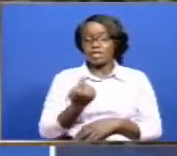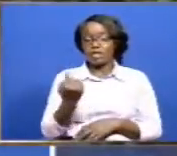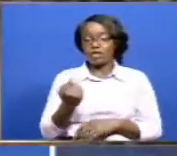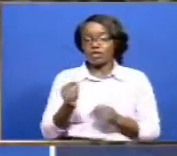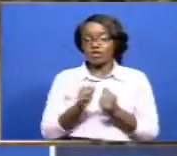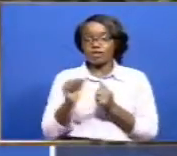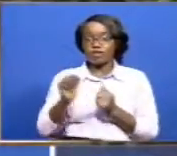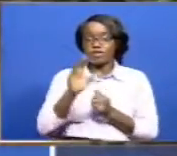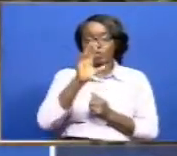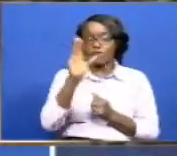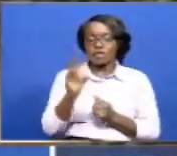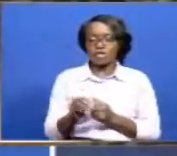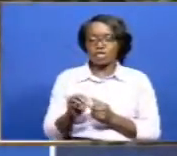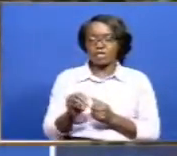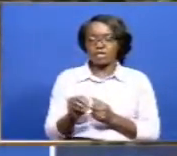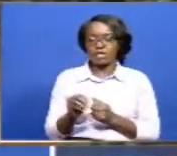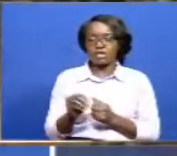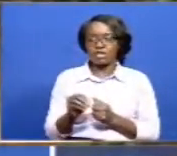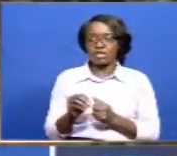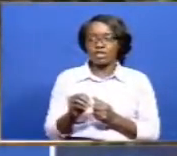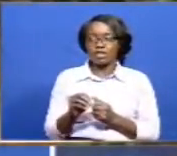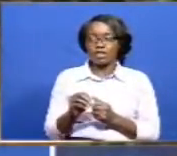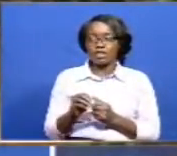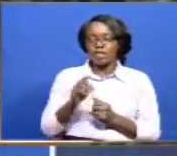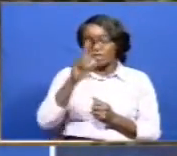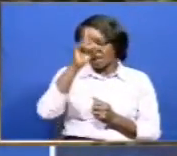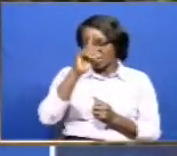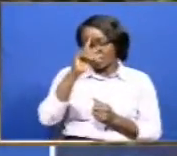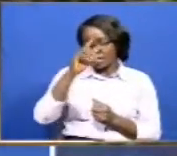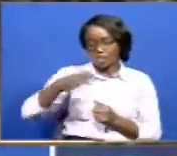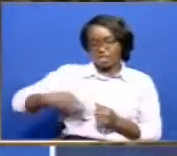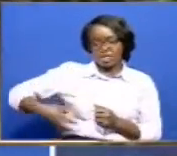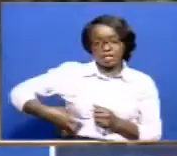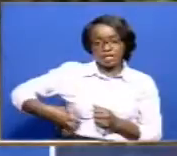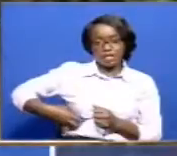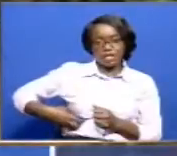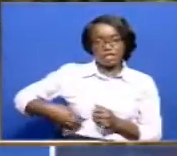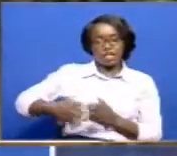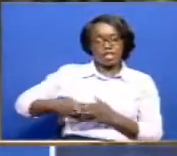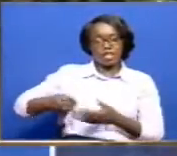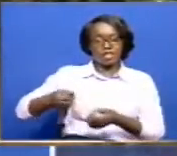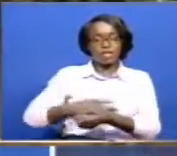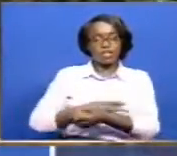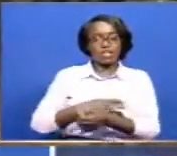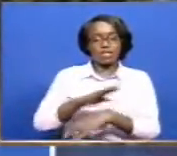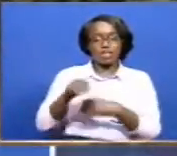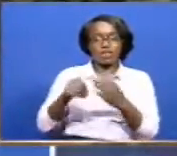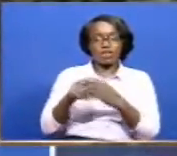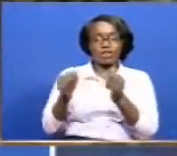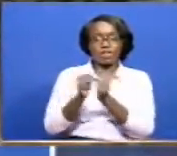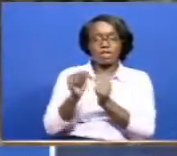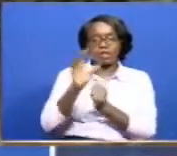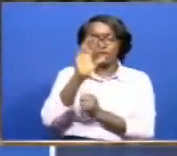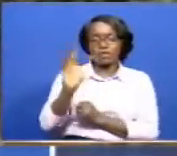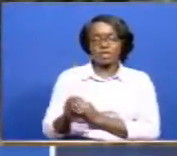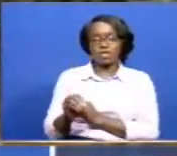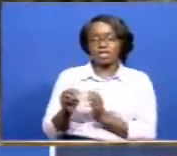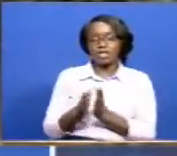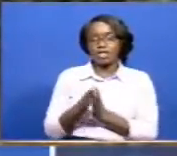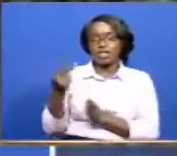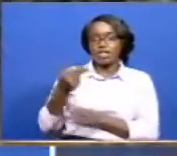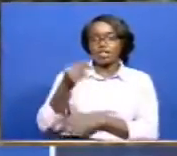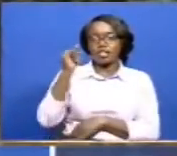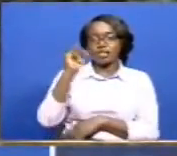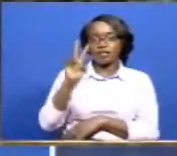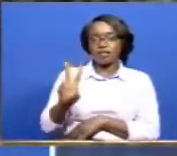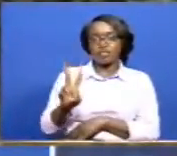of the cases, chronic lung disease and cancers each account for 10%, and HIV accounts